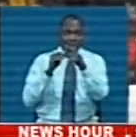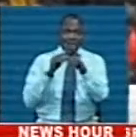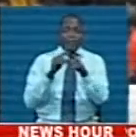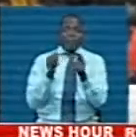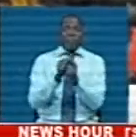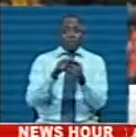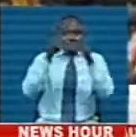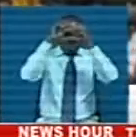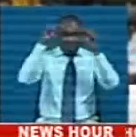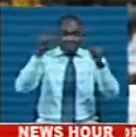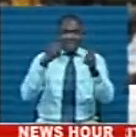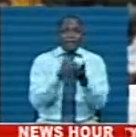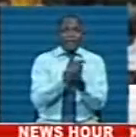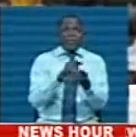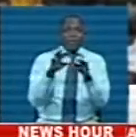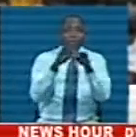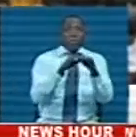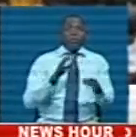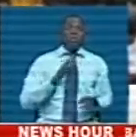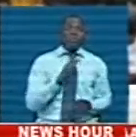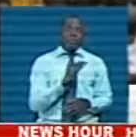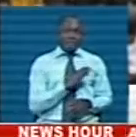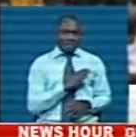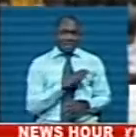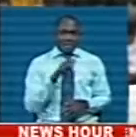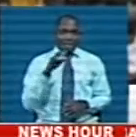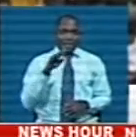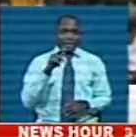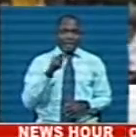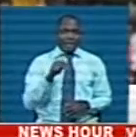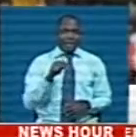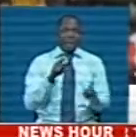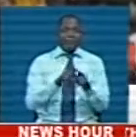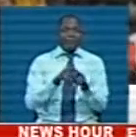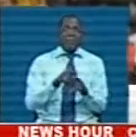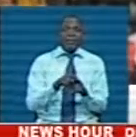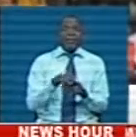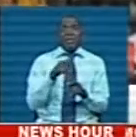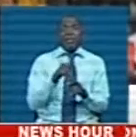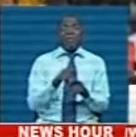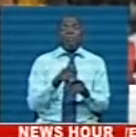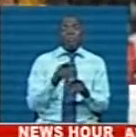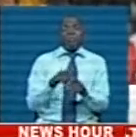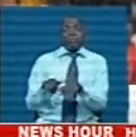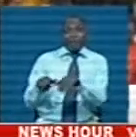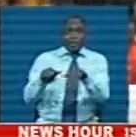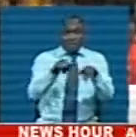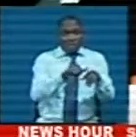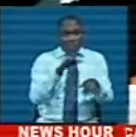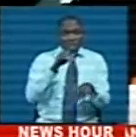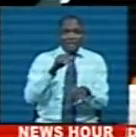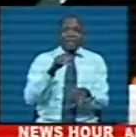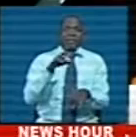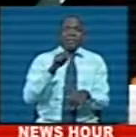with the President of the Ghana Olympic Committee, Mr. Benunu Mensah, and the chef de mission for the Commonwealth, Mr.